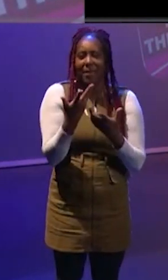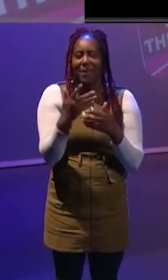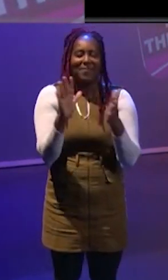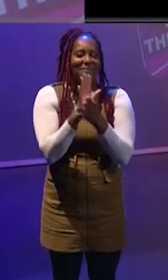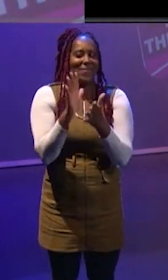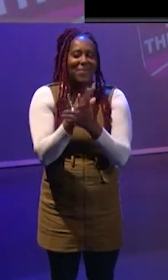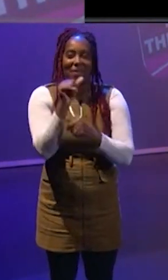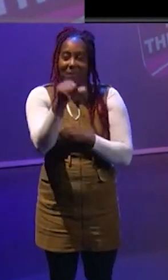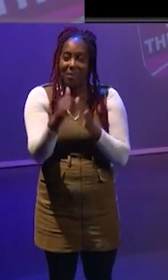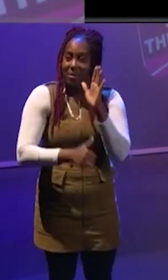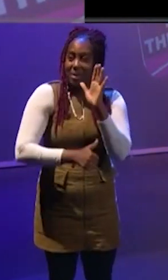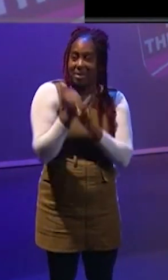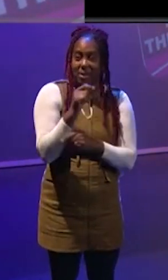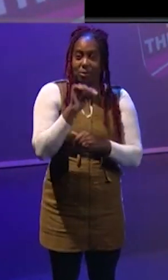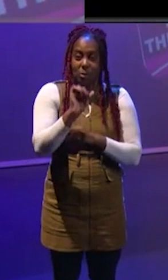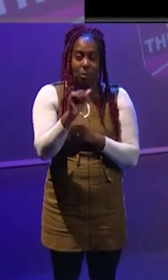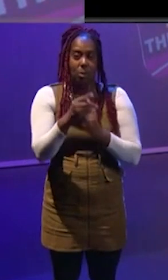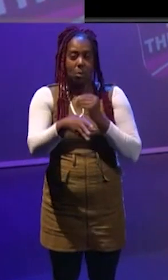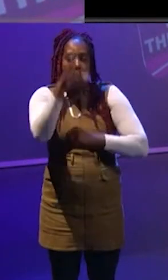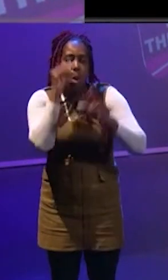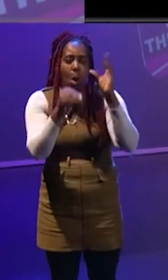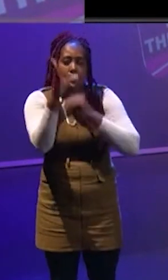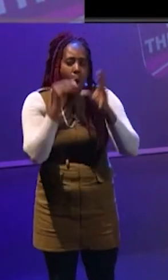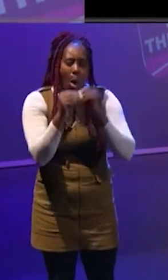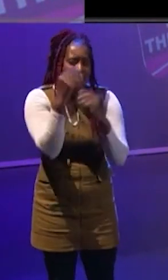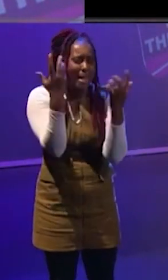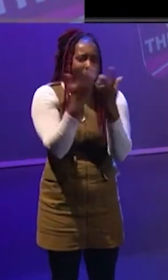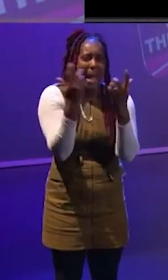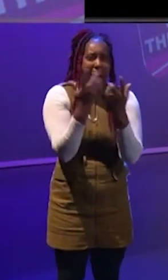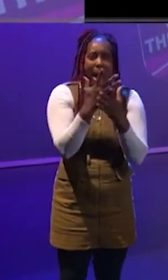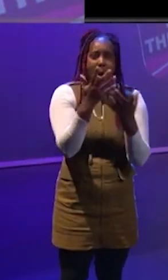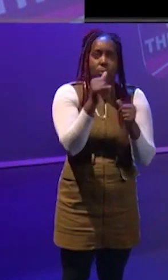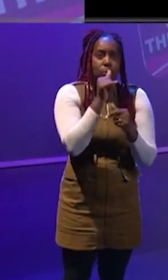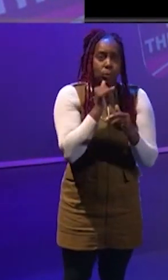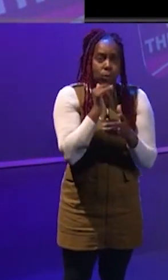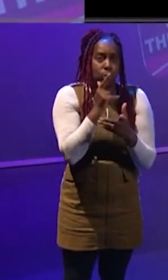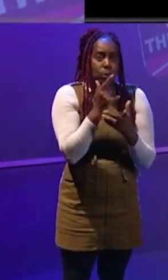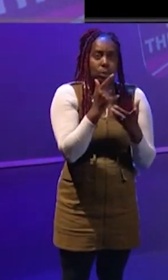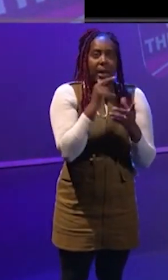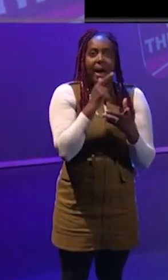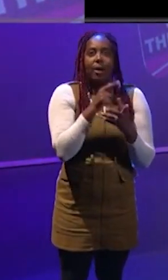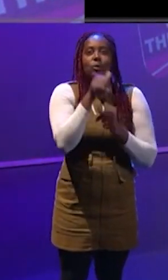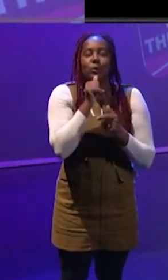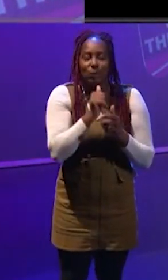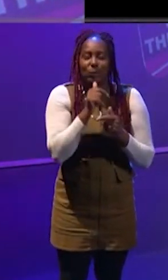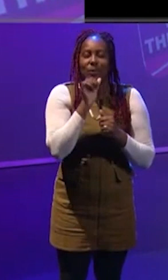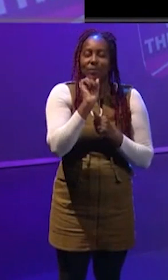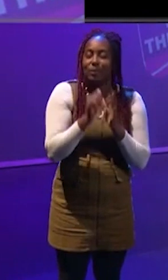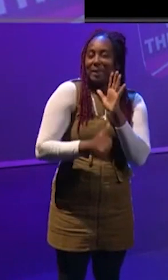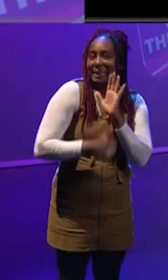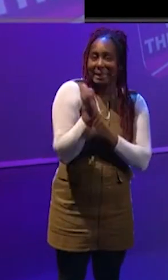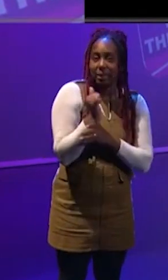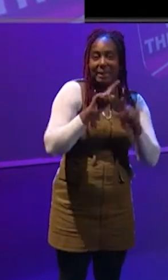have that toolbox. It taught me that toolbox, and it taught me how to empathize with every single member of my team on theatre side or on my production